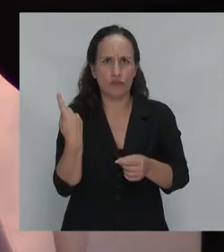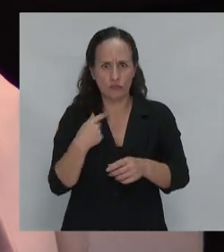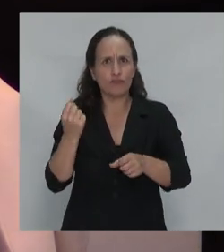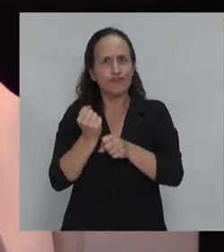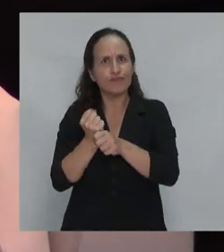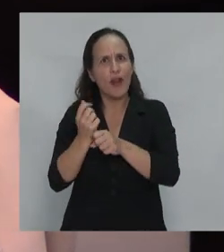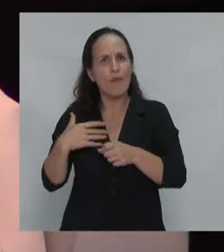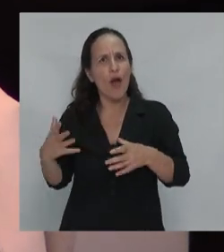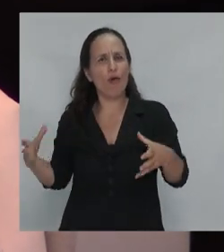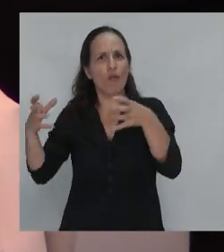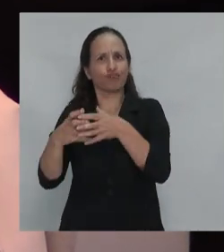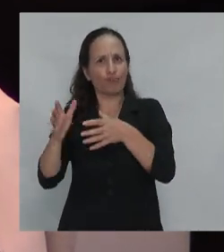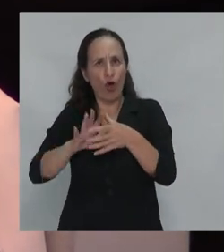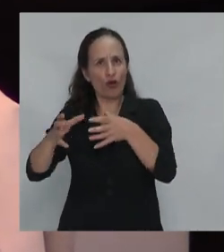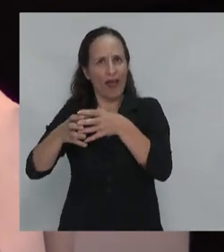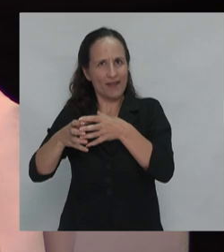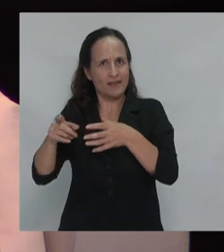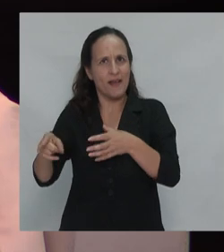the evidence, that